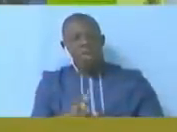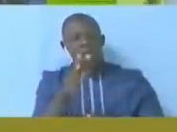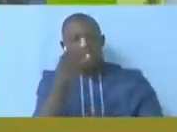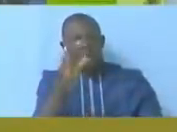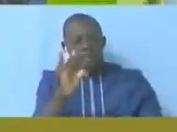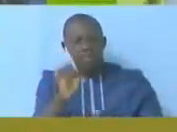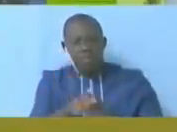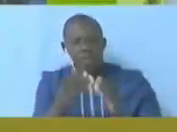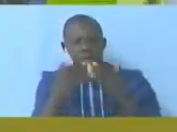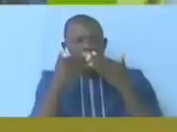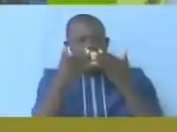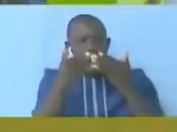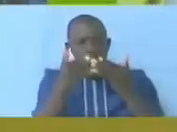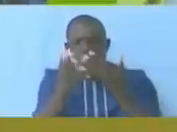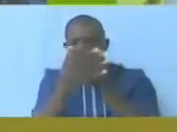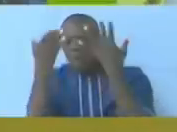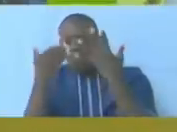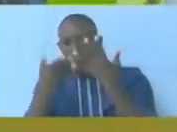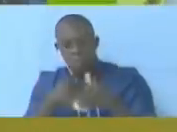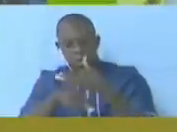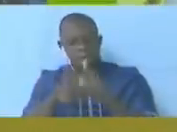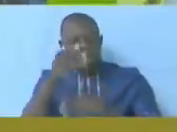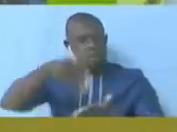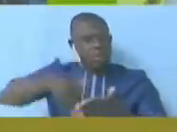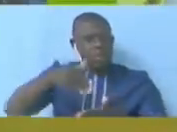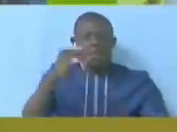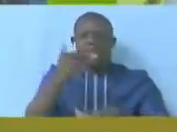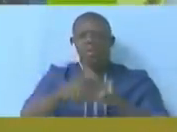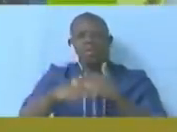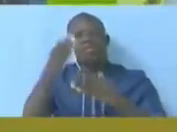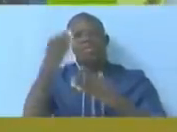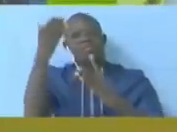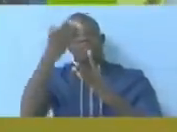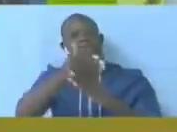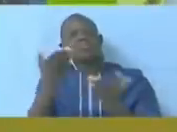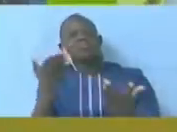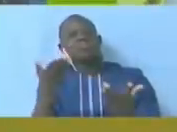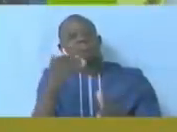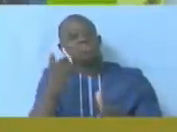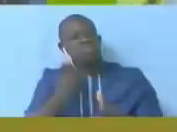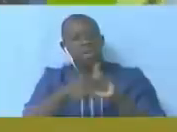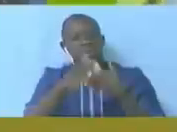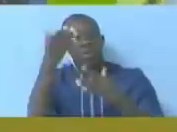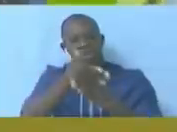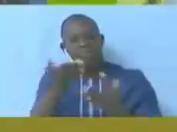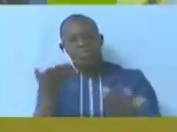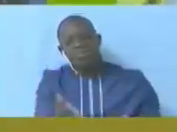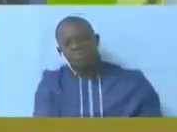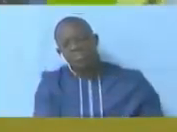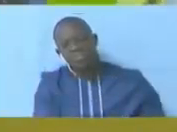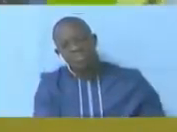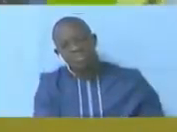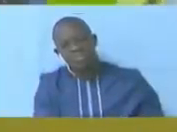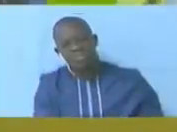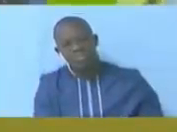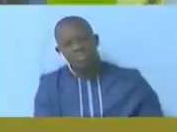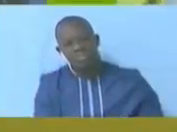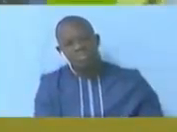tell a lot of people in the streets, they can't believe it. So, but